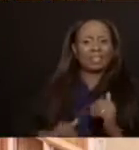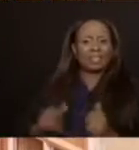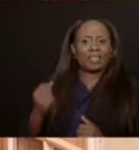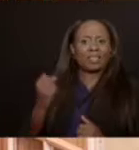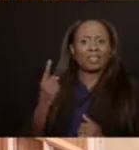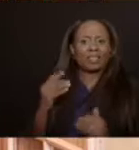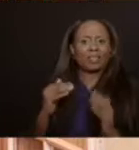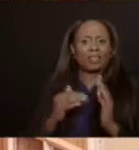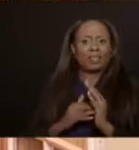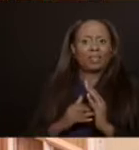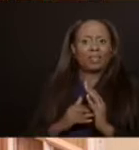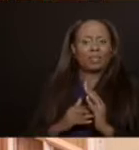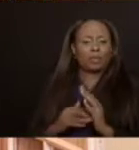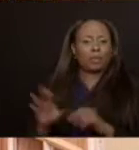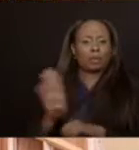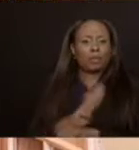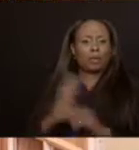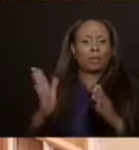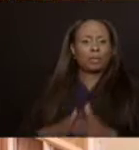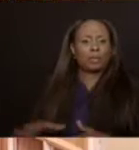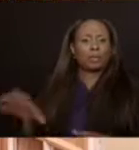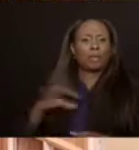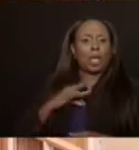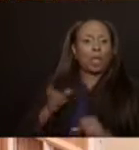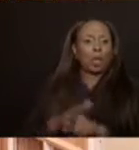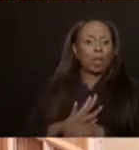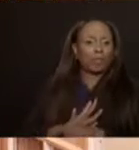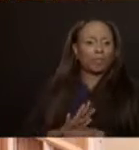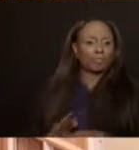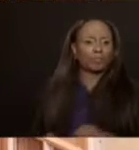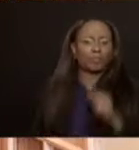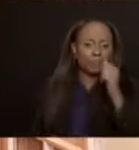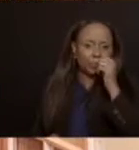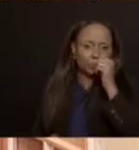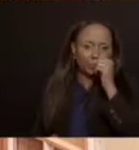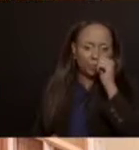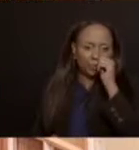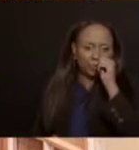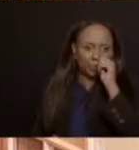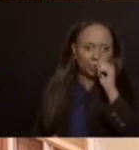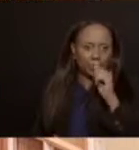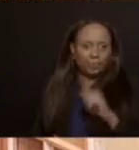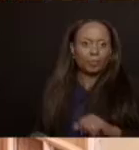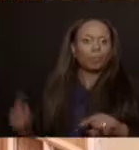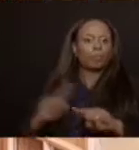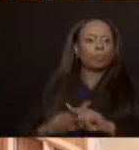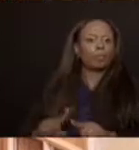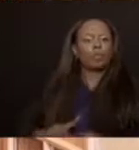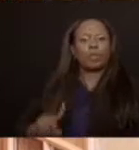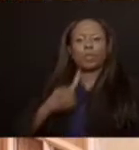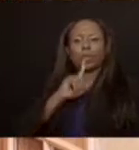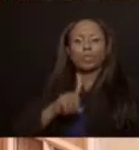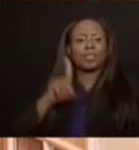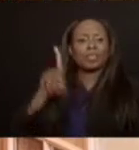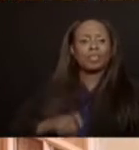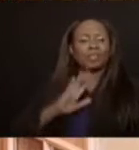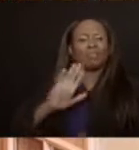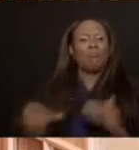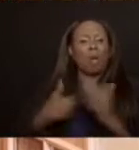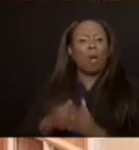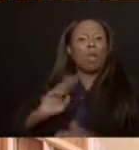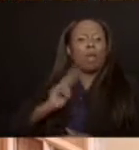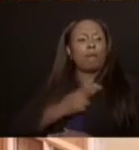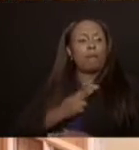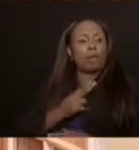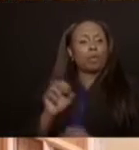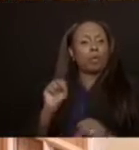COVID in the last 20 months. But this is a battle that requires all of us. And that is why